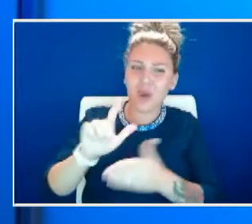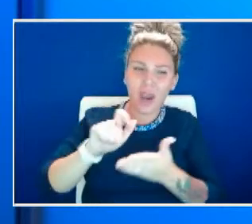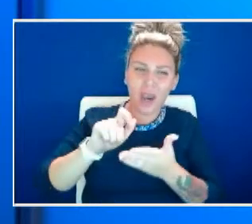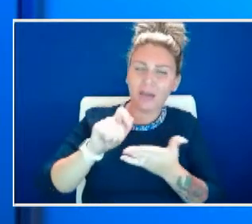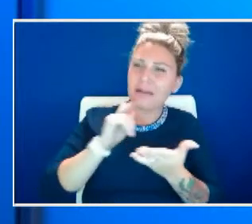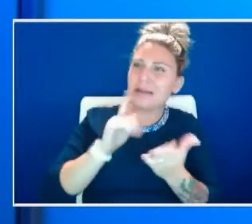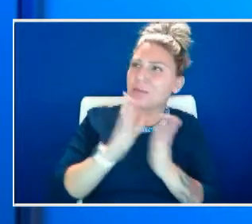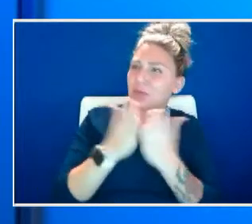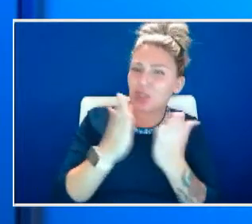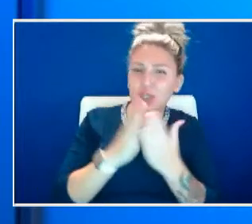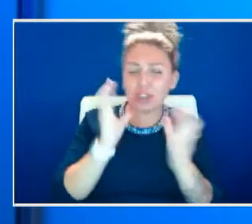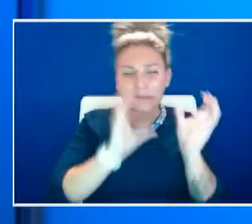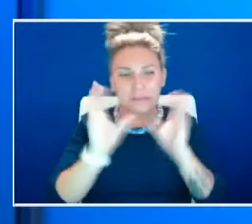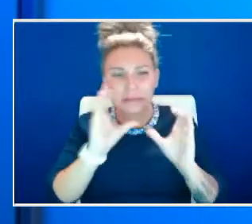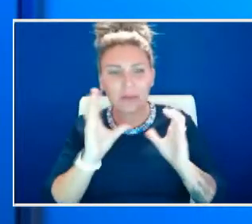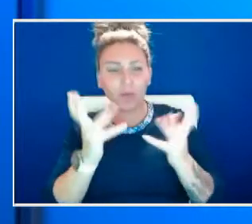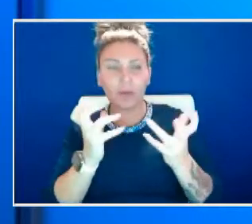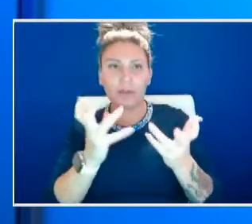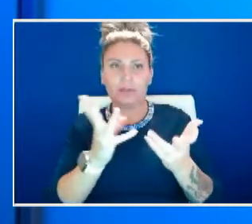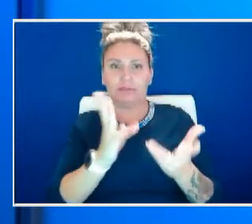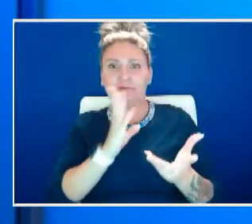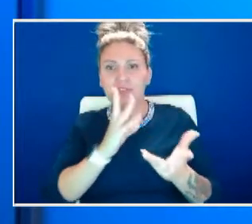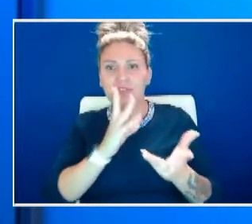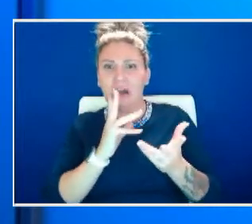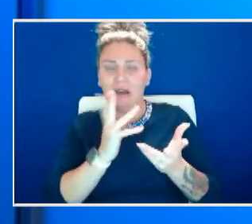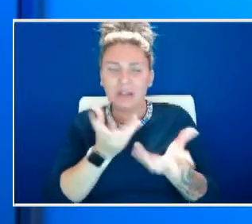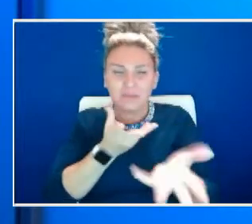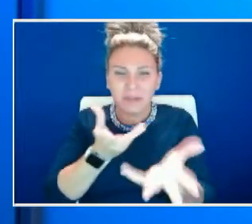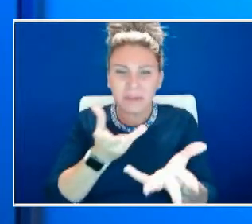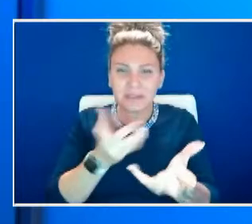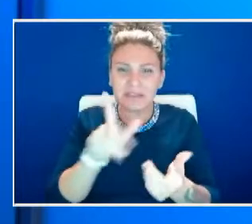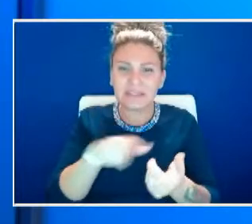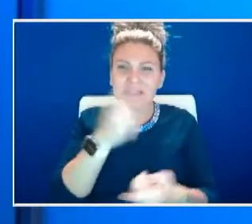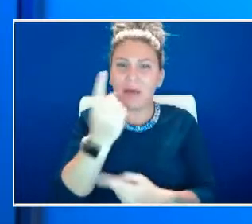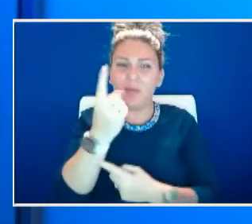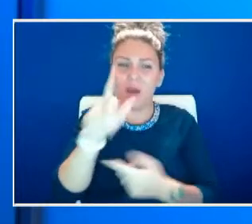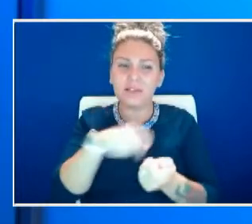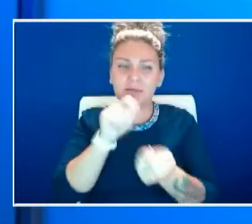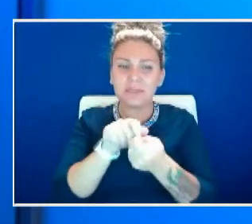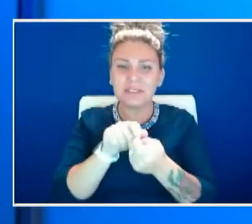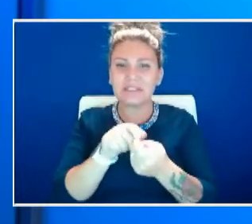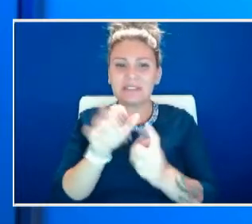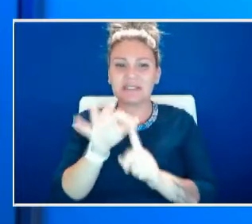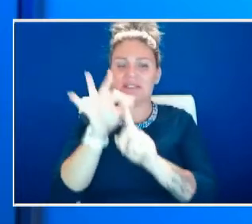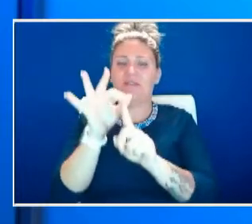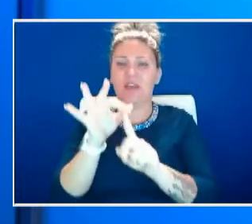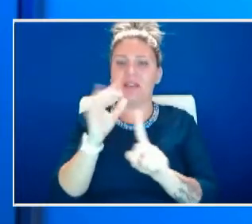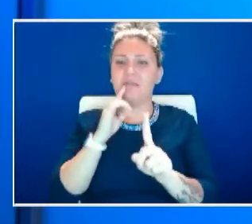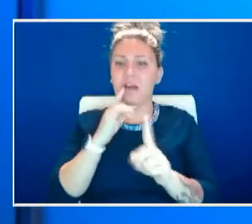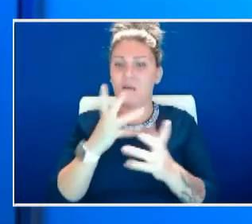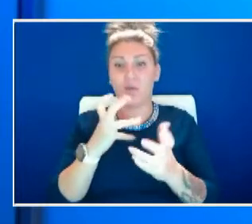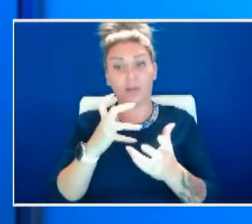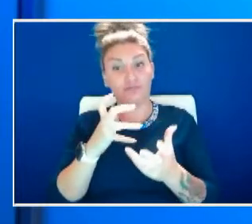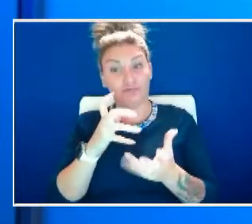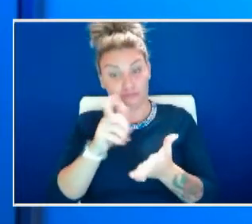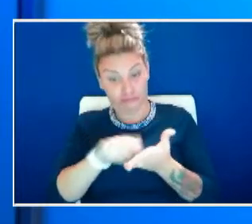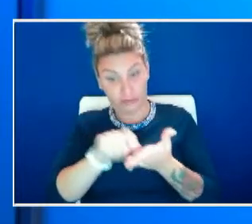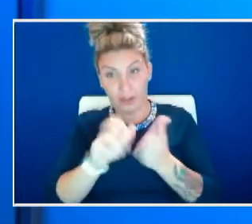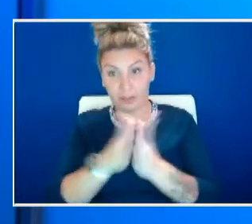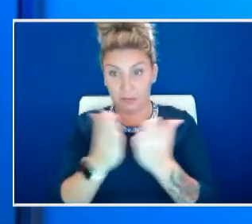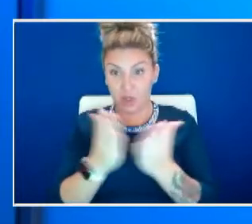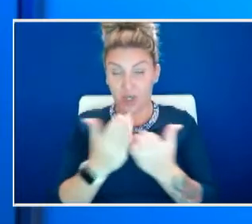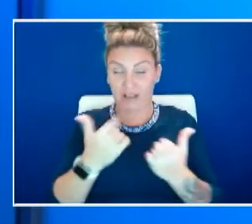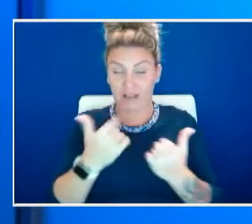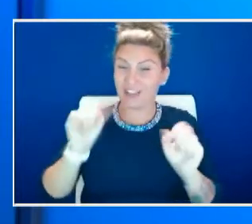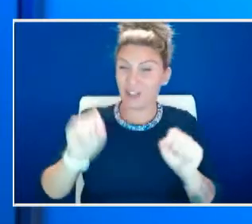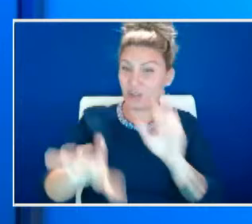gone through it more specifically, and I thought, I'm going to write a book that I wish I could have found and read